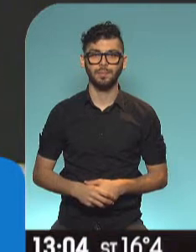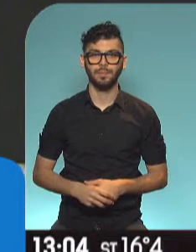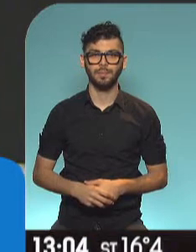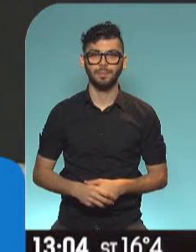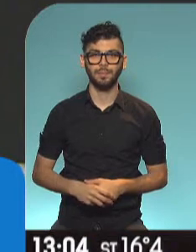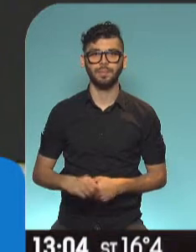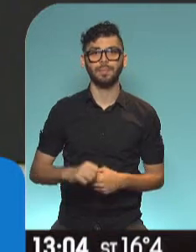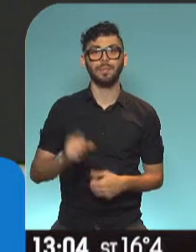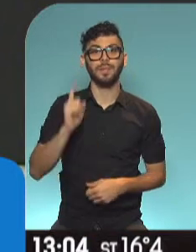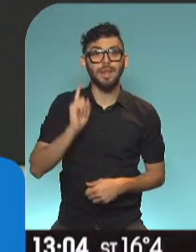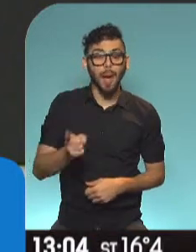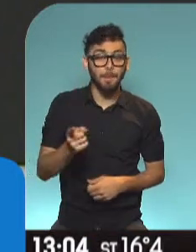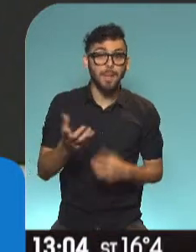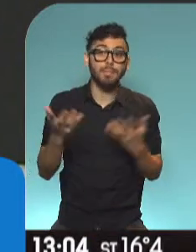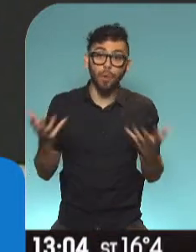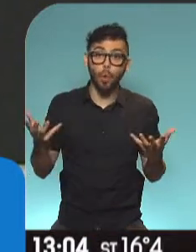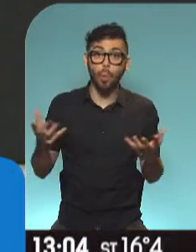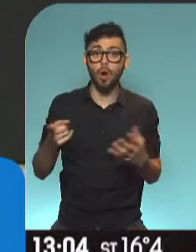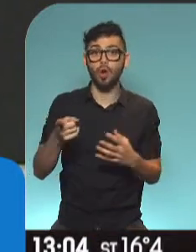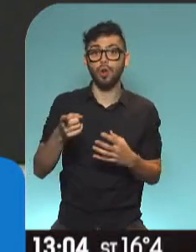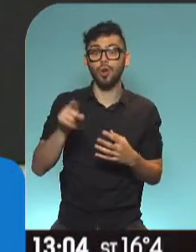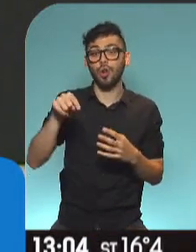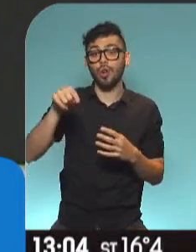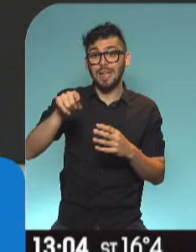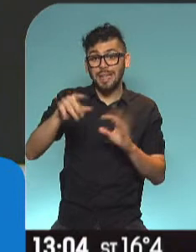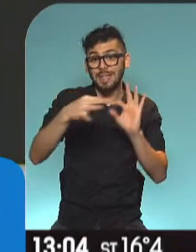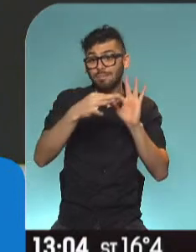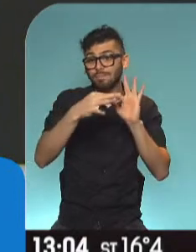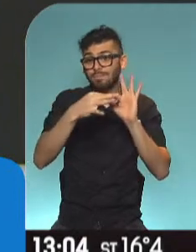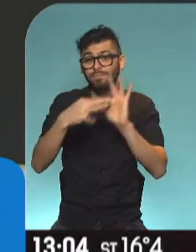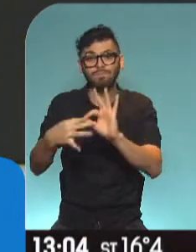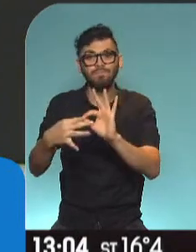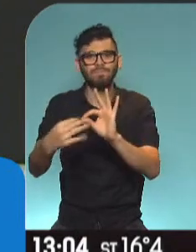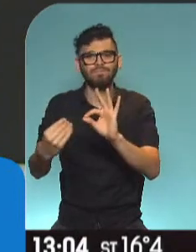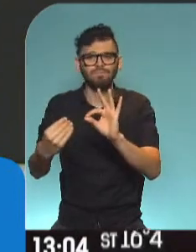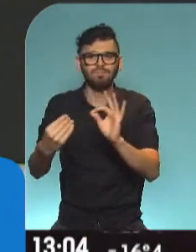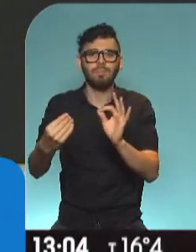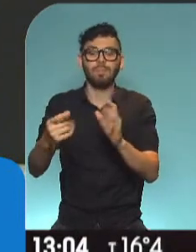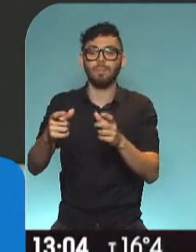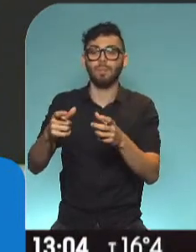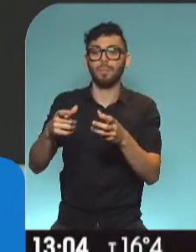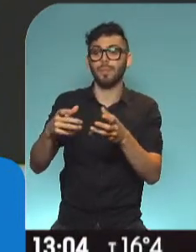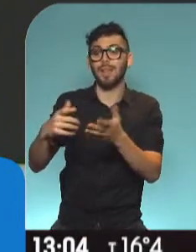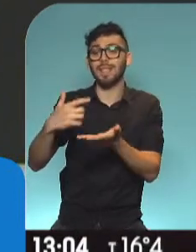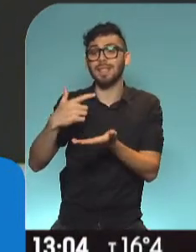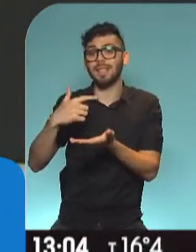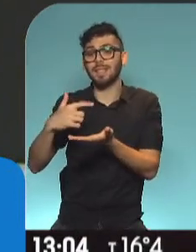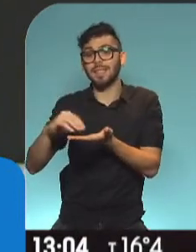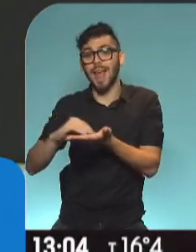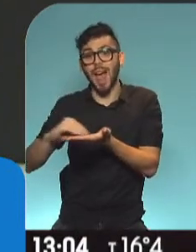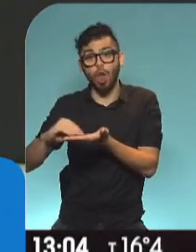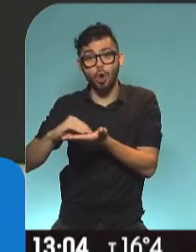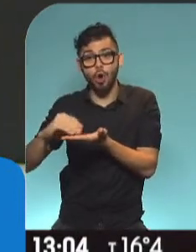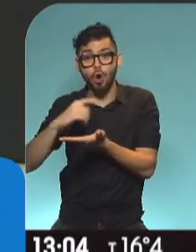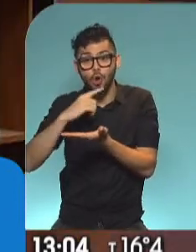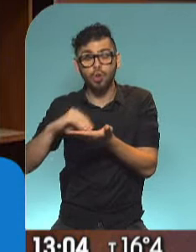Y también, bueno, tuvo un efecto esto en la implicancia y sobre todo la respuesta que han dado los senadores